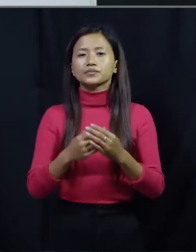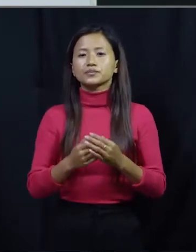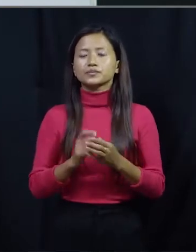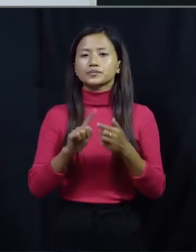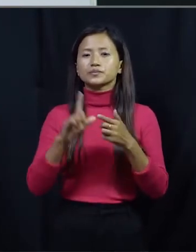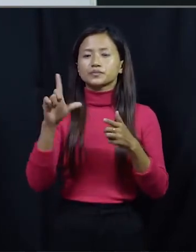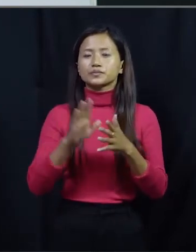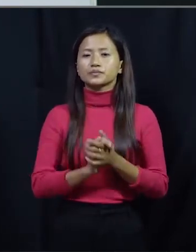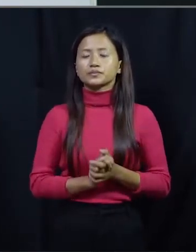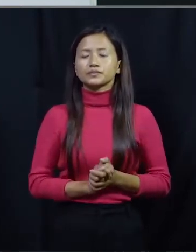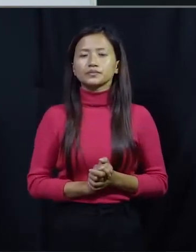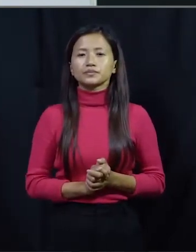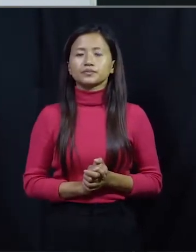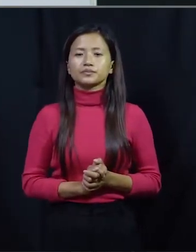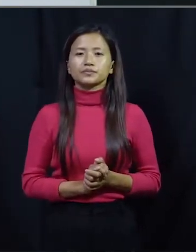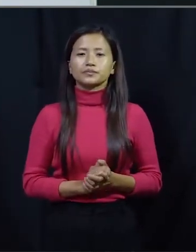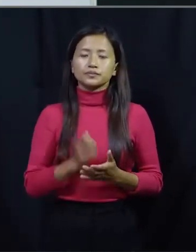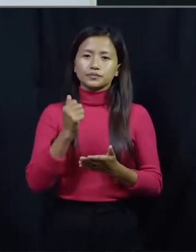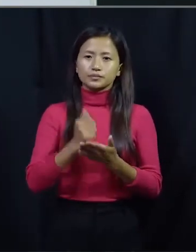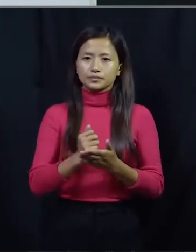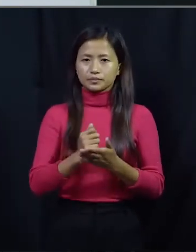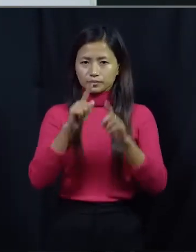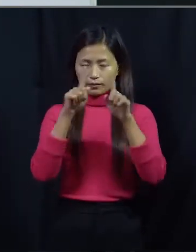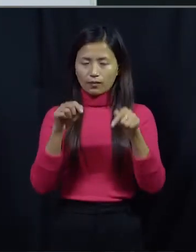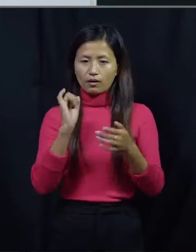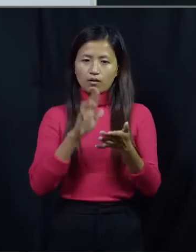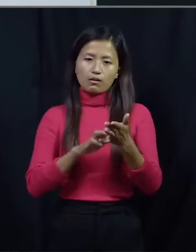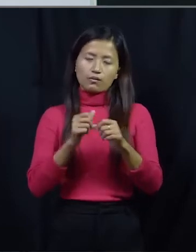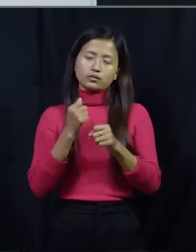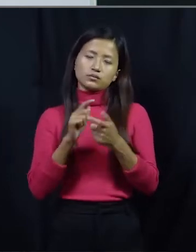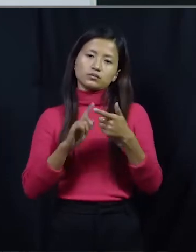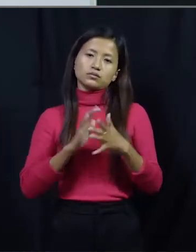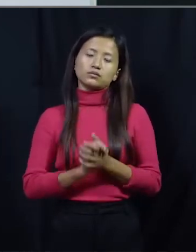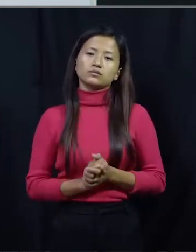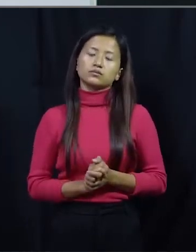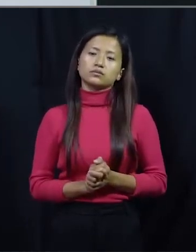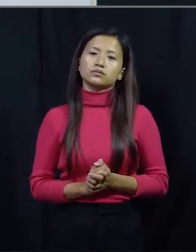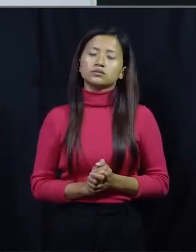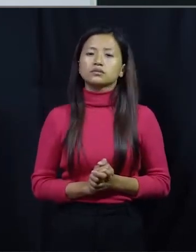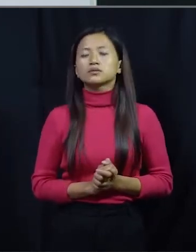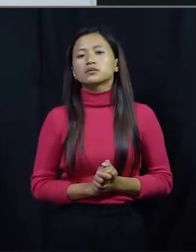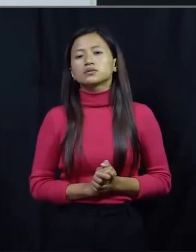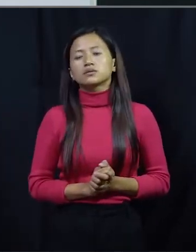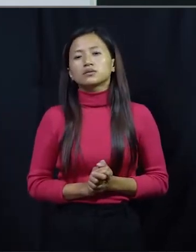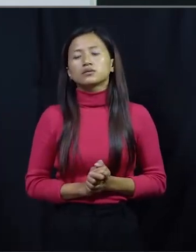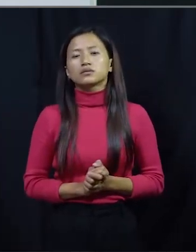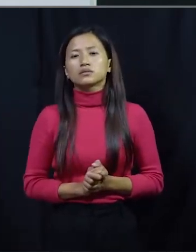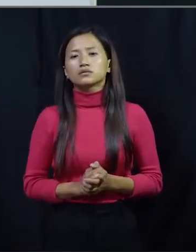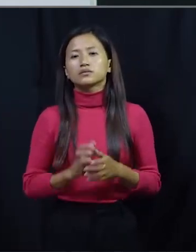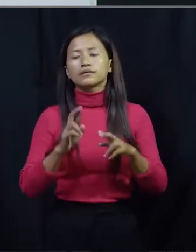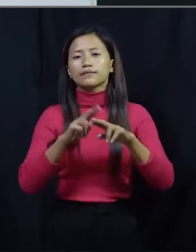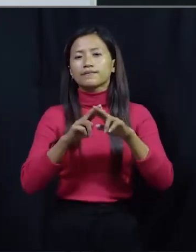element. Okay, so all the elements should have an image in, there is also only one image in set B, that is